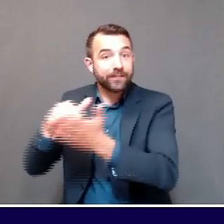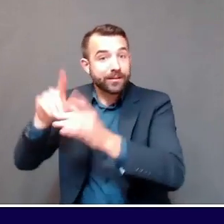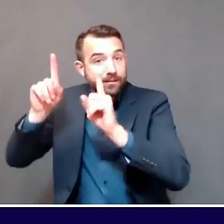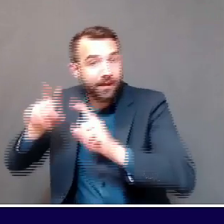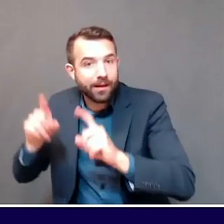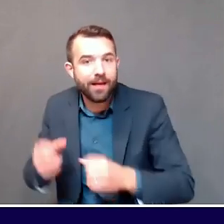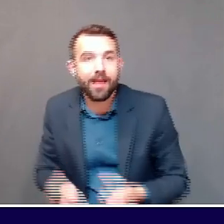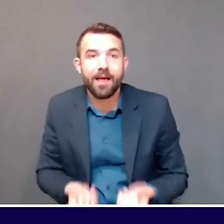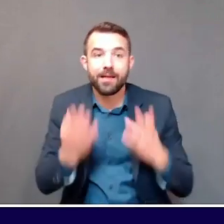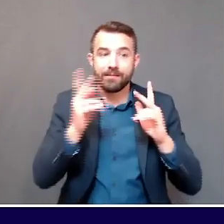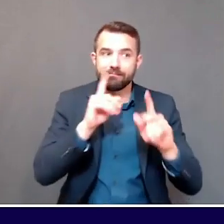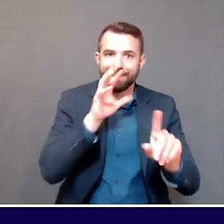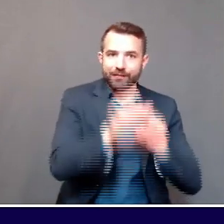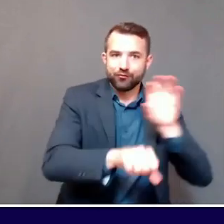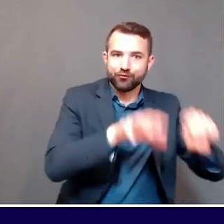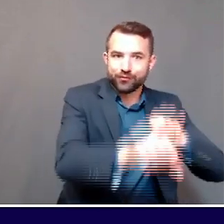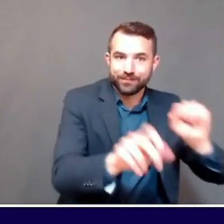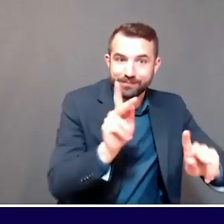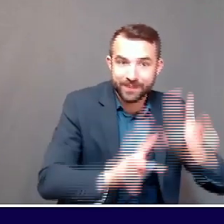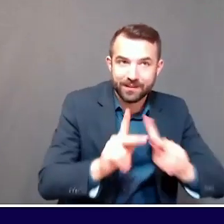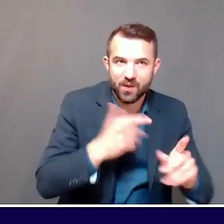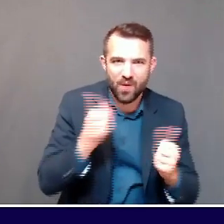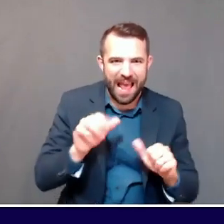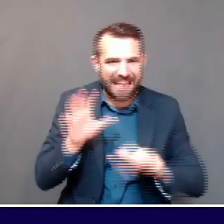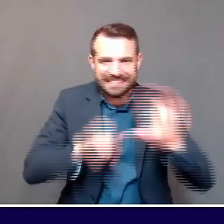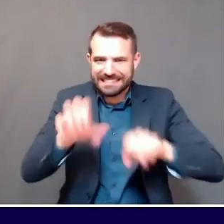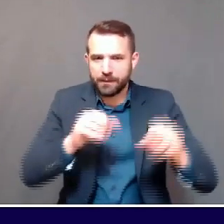as many potential positives as we can.